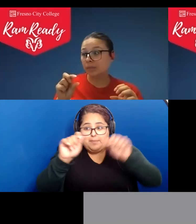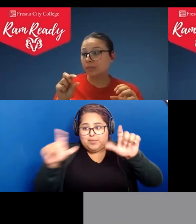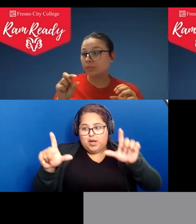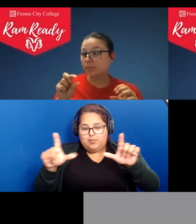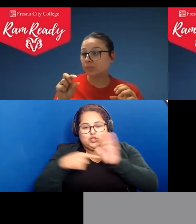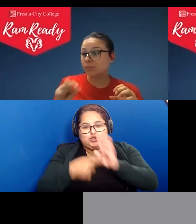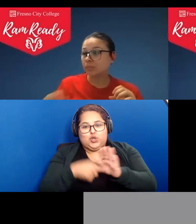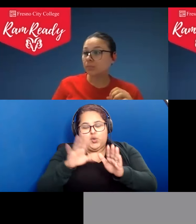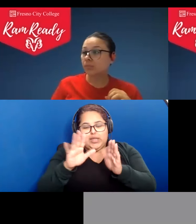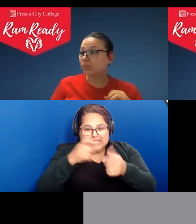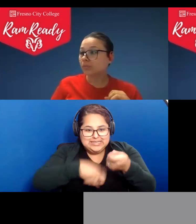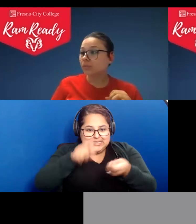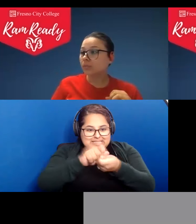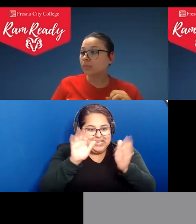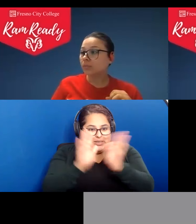need.